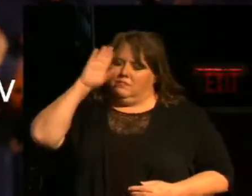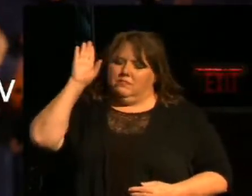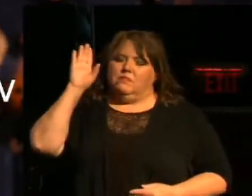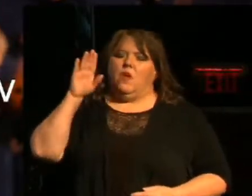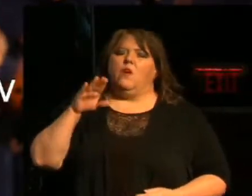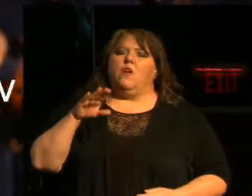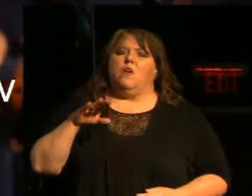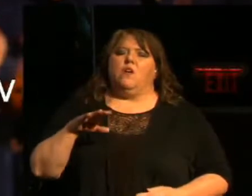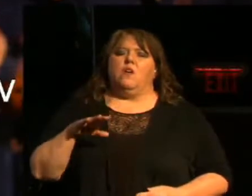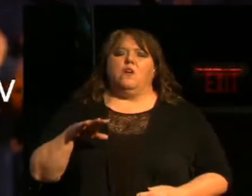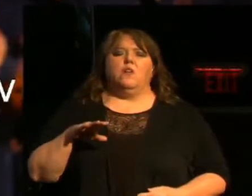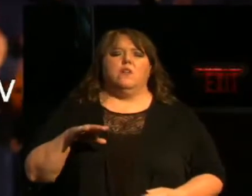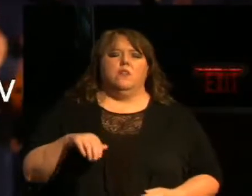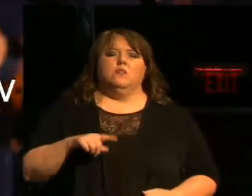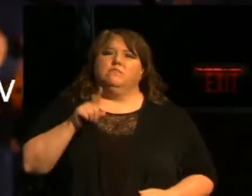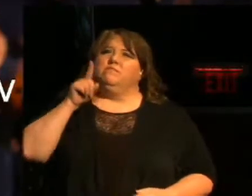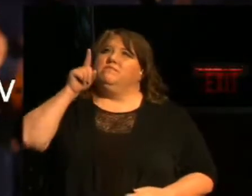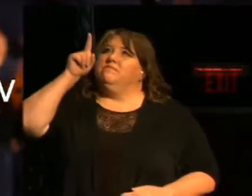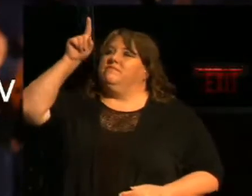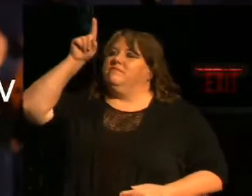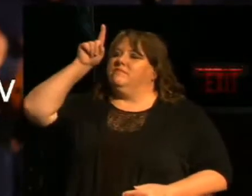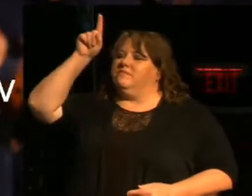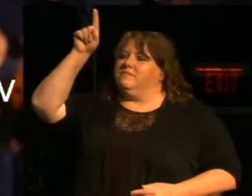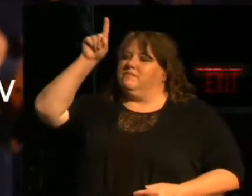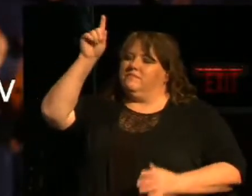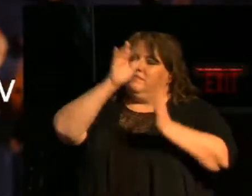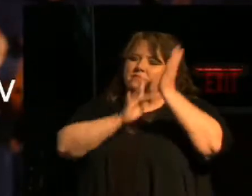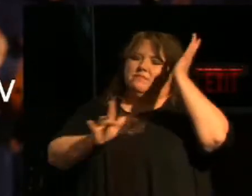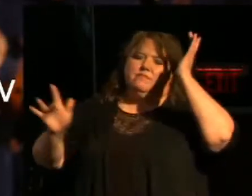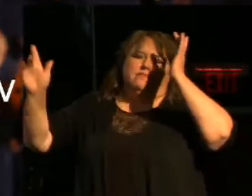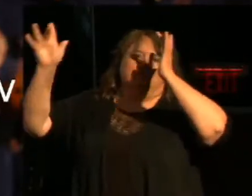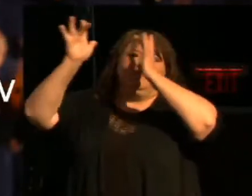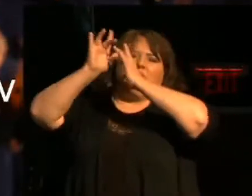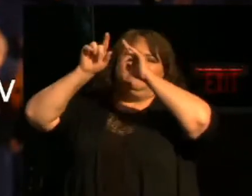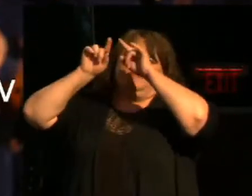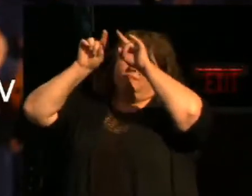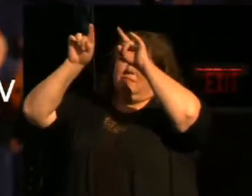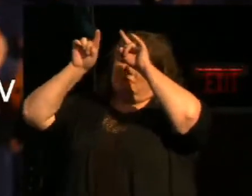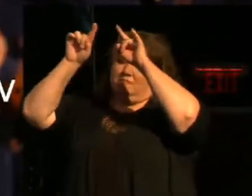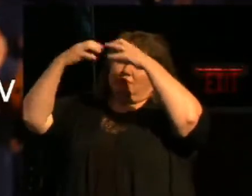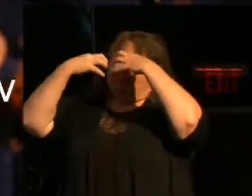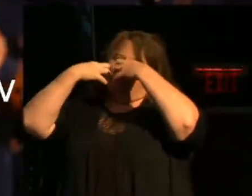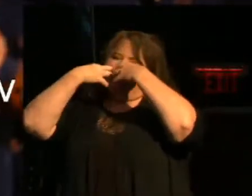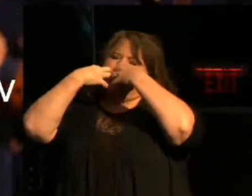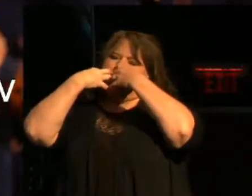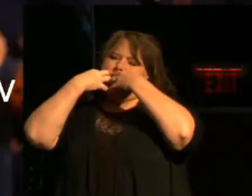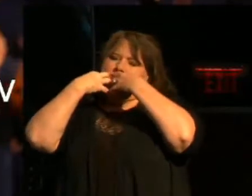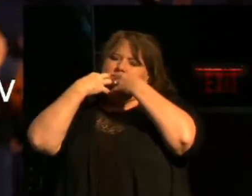It's when we realize it's not the right or the left, but it's looking straight up.